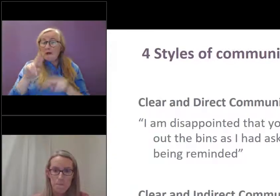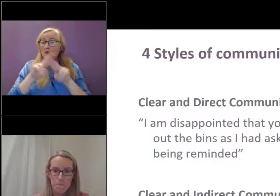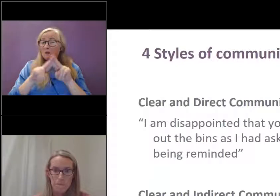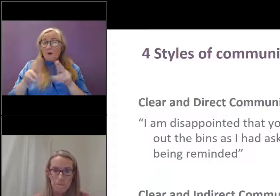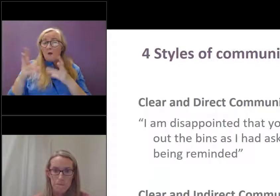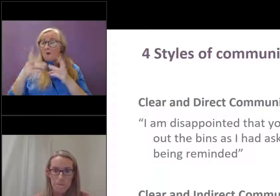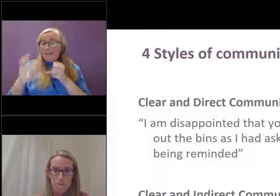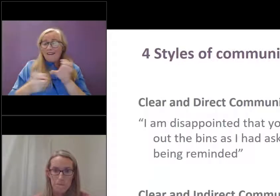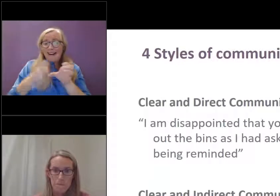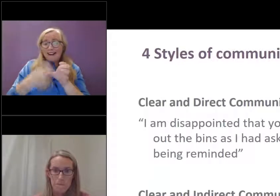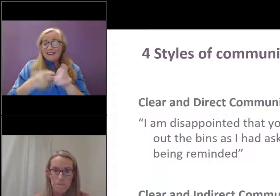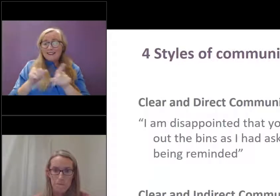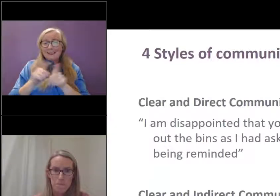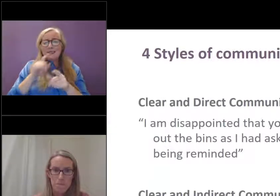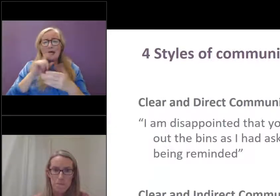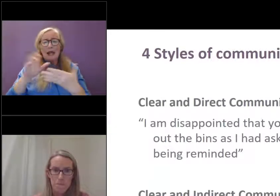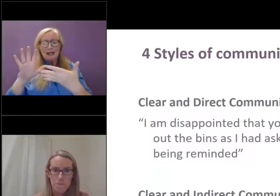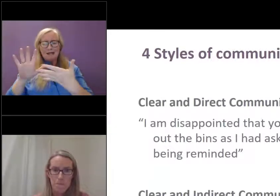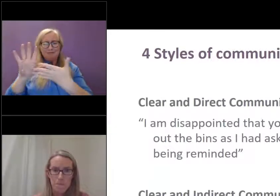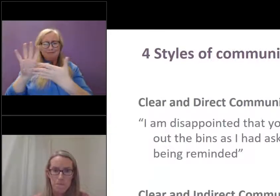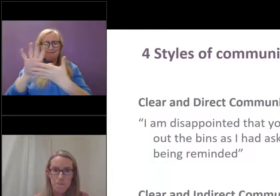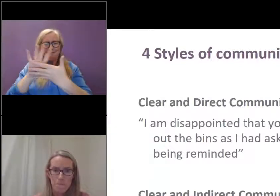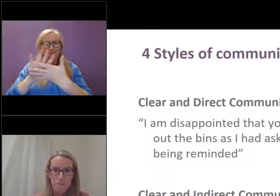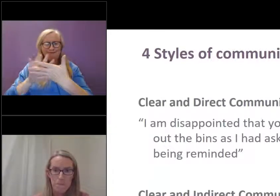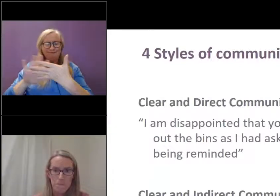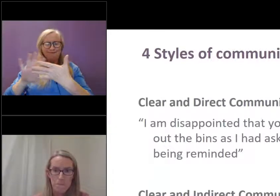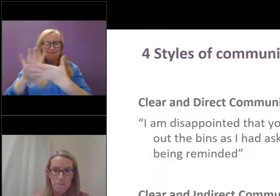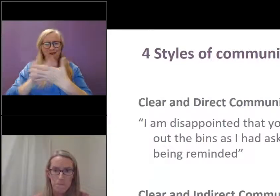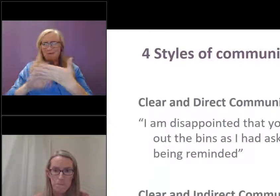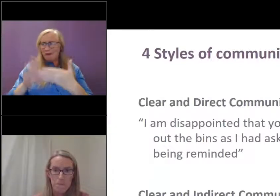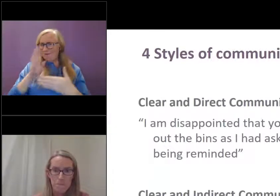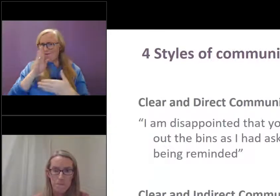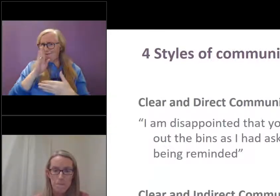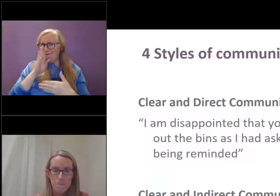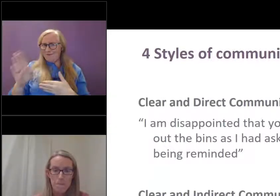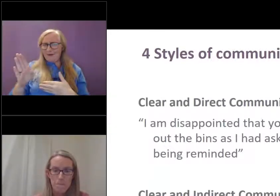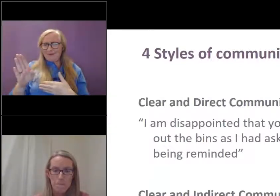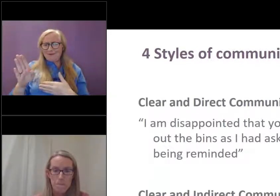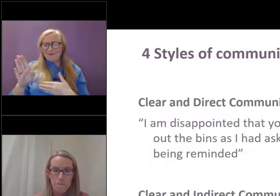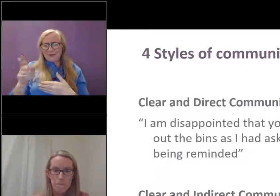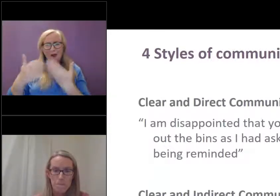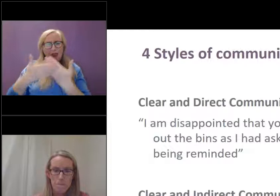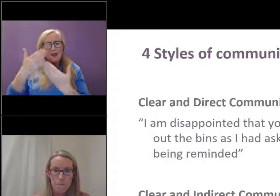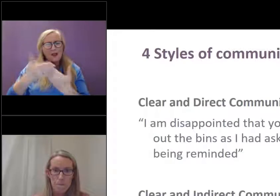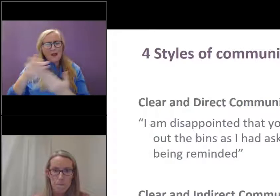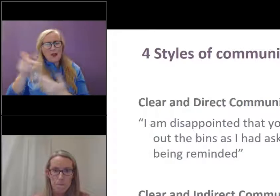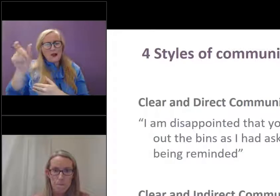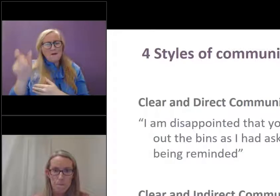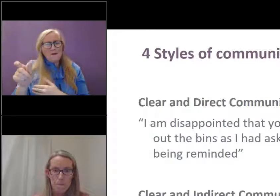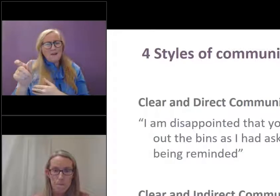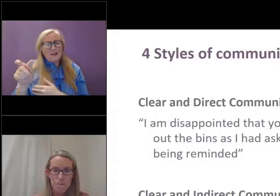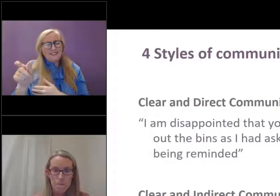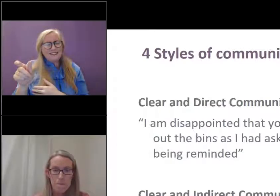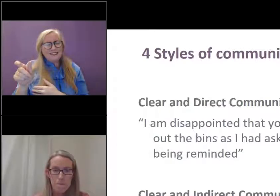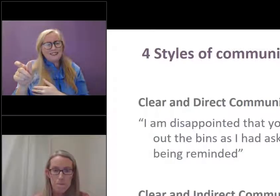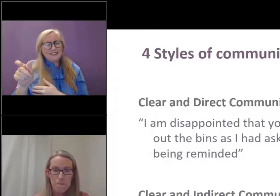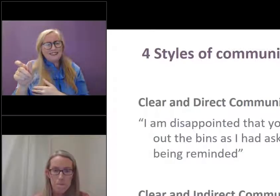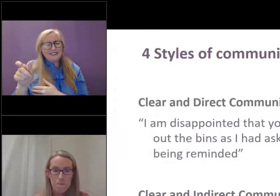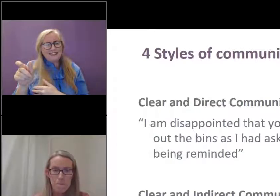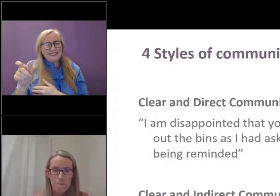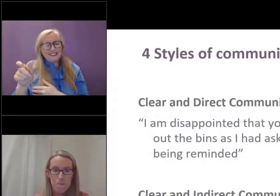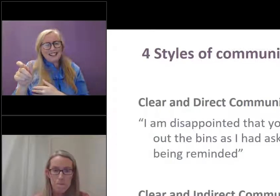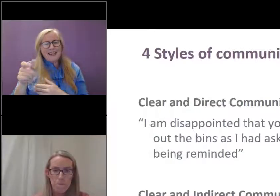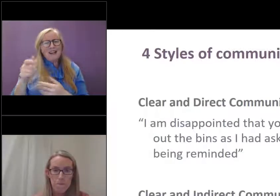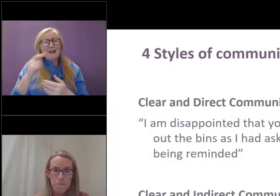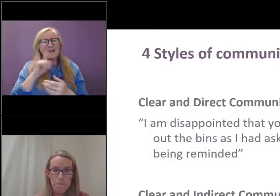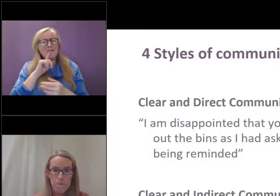So that's masked, but it's direct because it's towards him, the young person, but it's masked in how it's been said in a